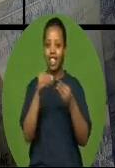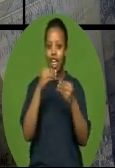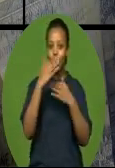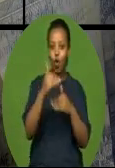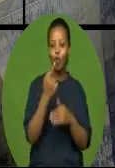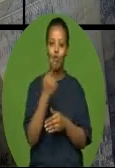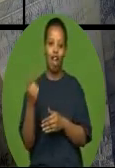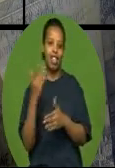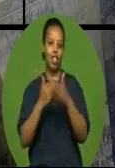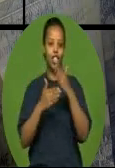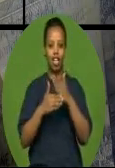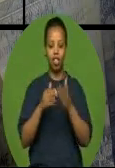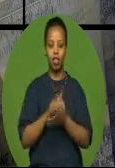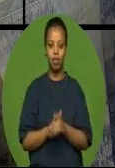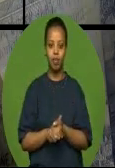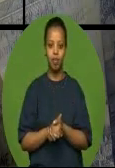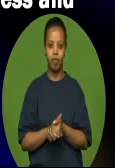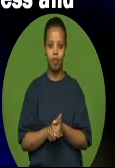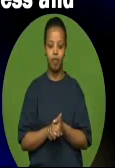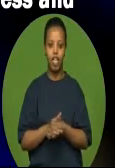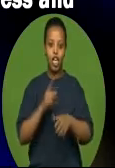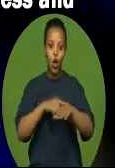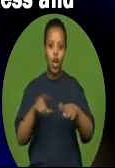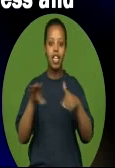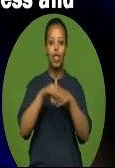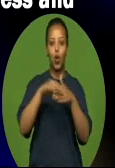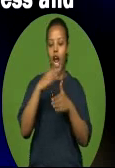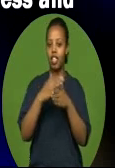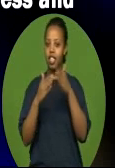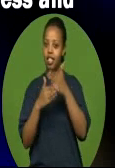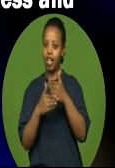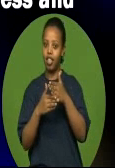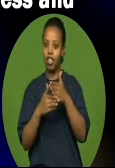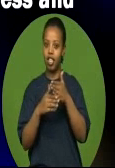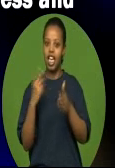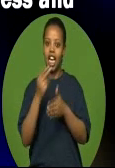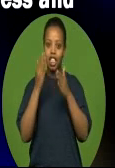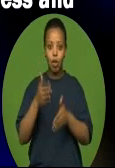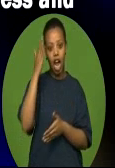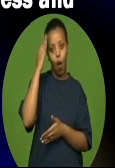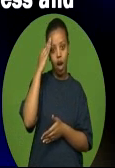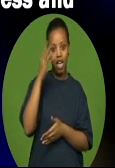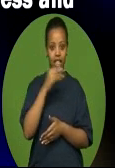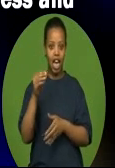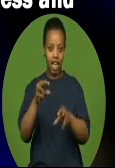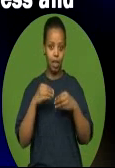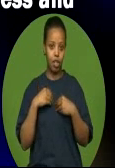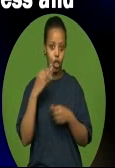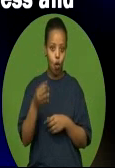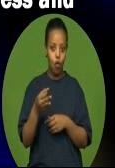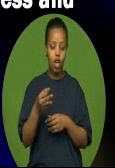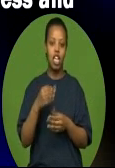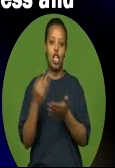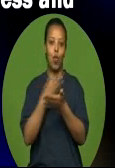market sales volume at each stage. During introduction stage, customer awareness